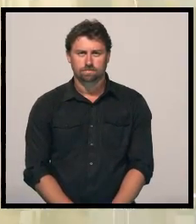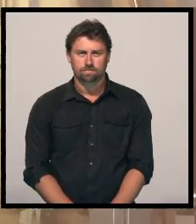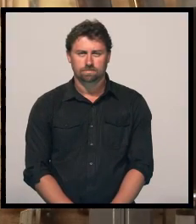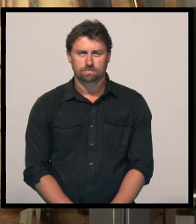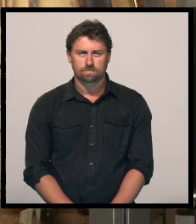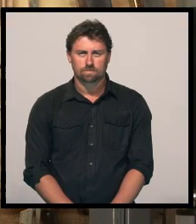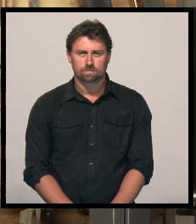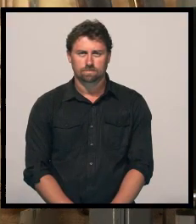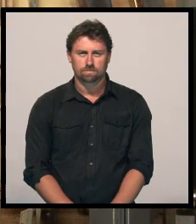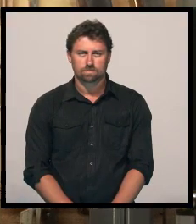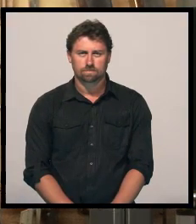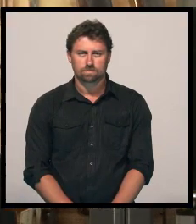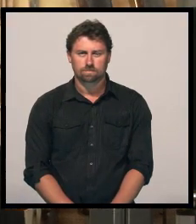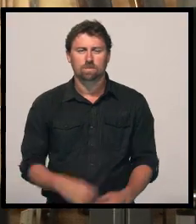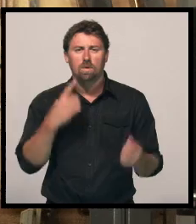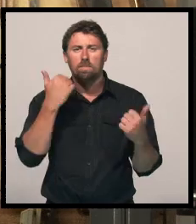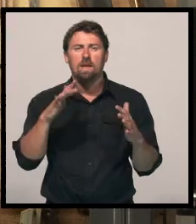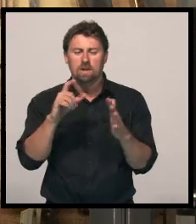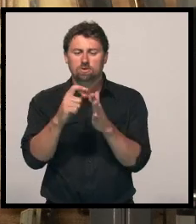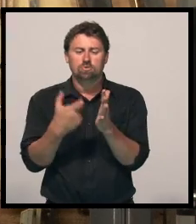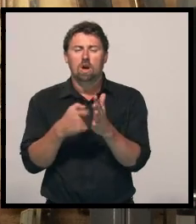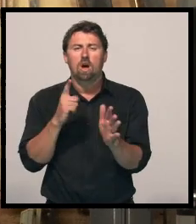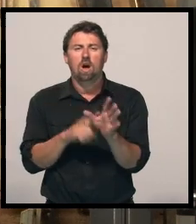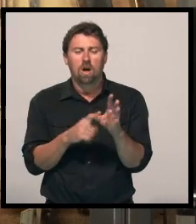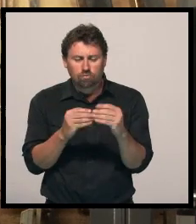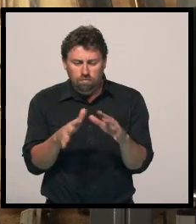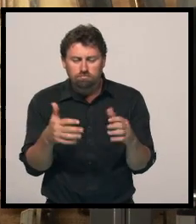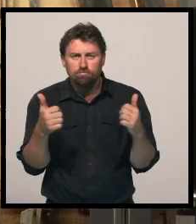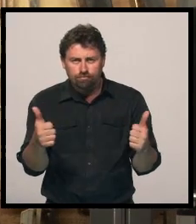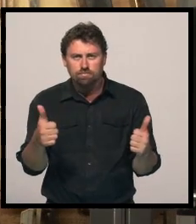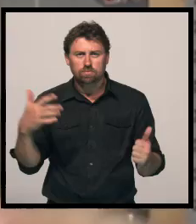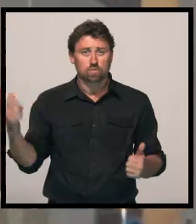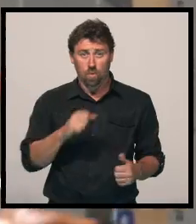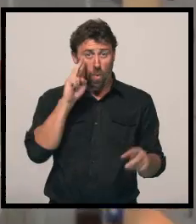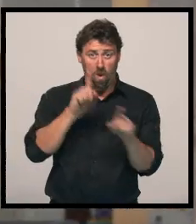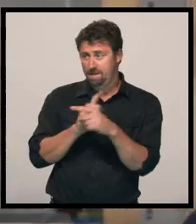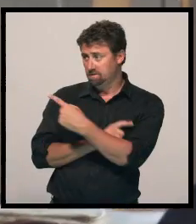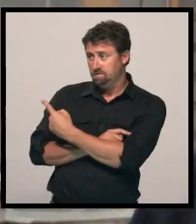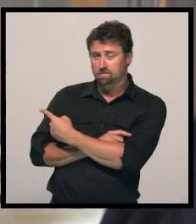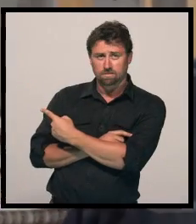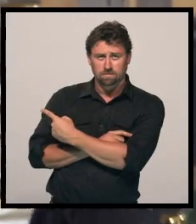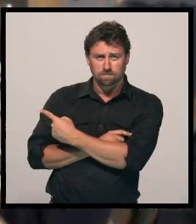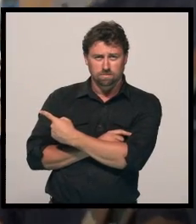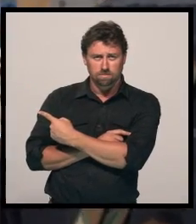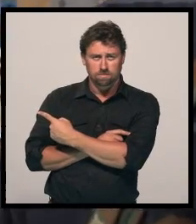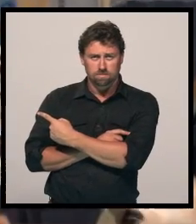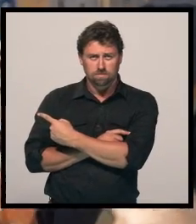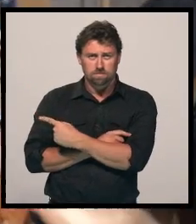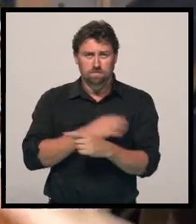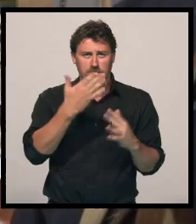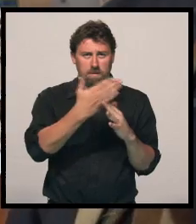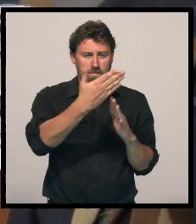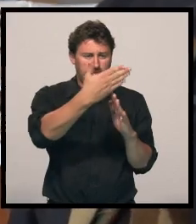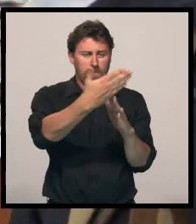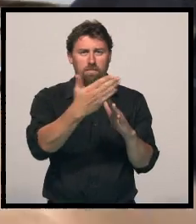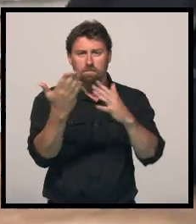So when they're dry, this is what your box should look like. Keys all the way around, and then it's just a